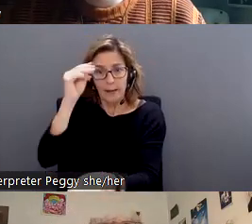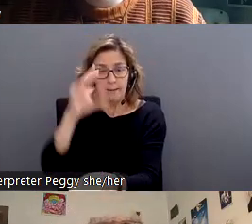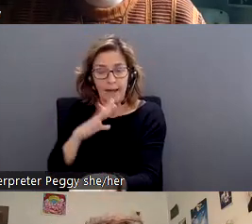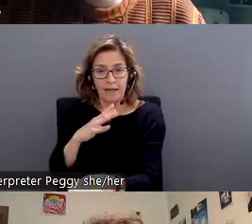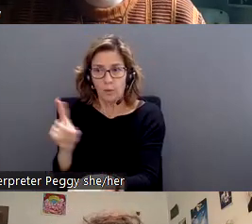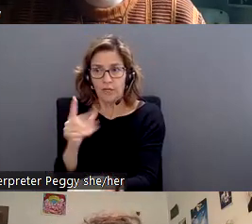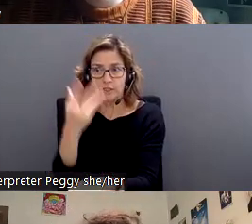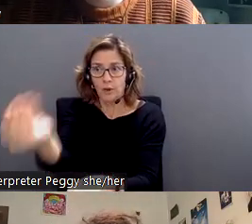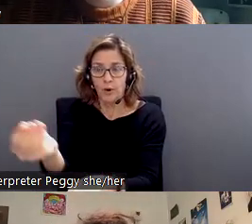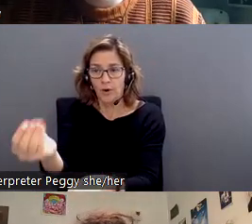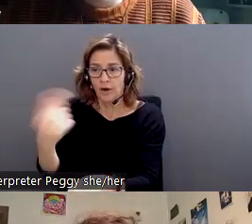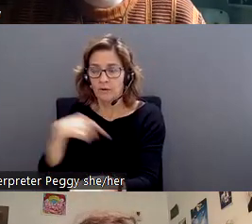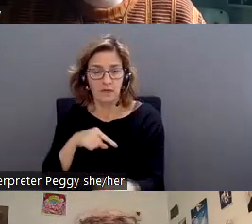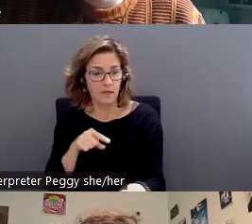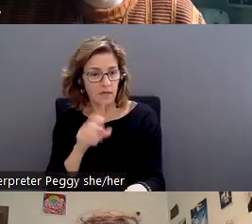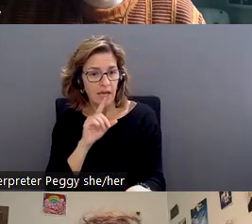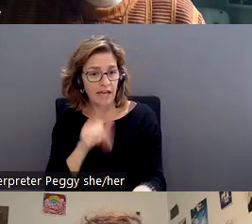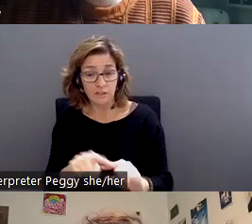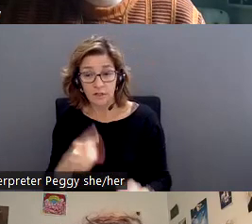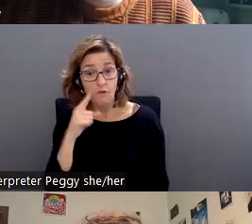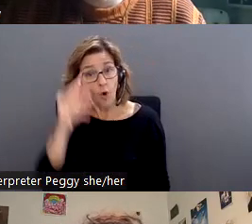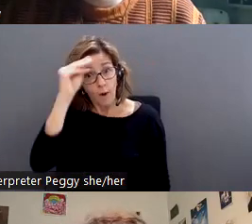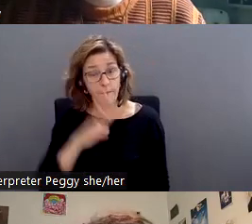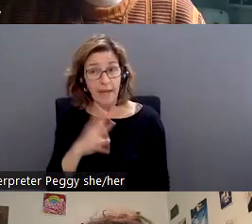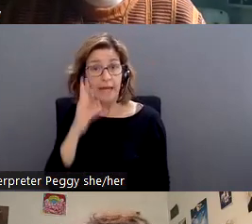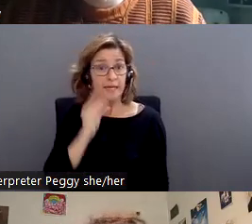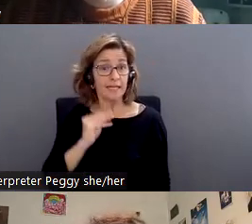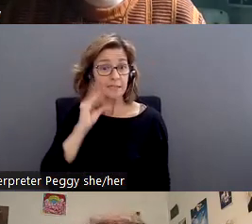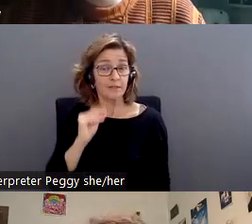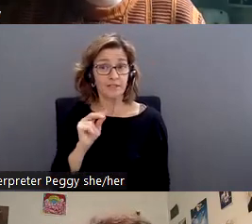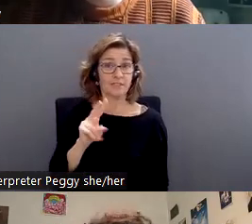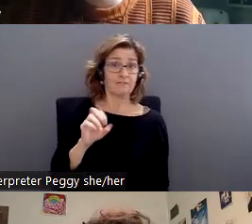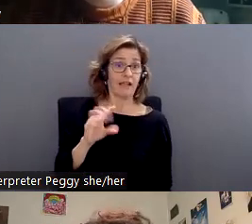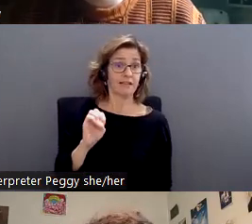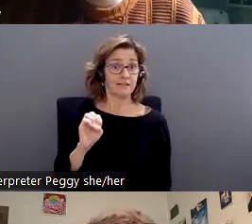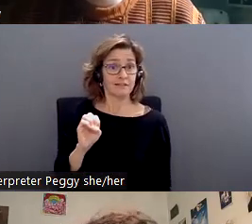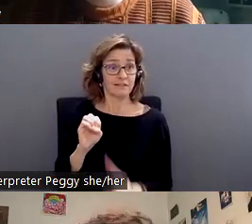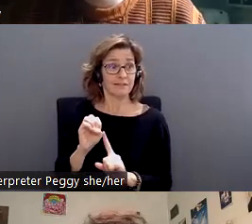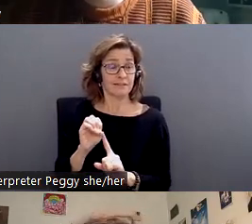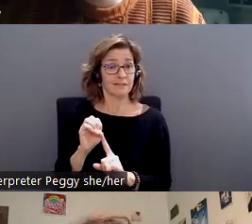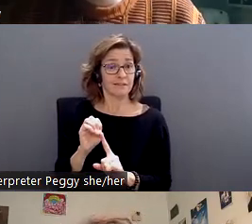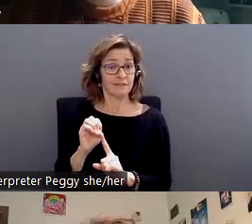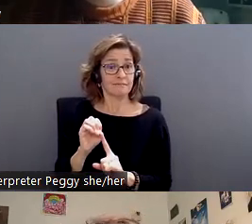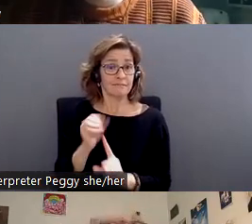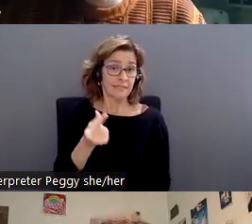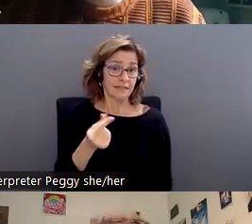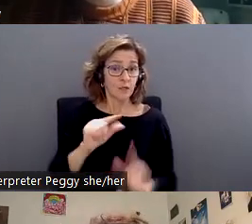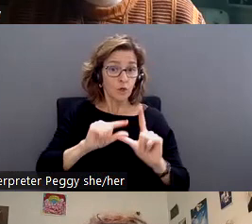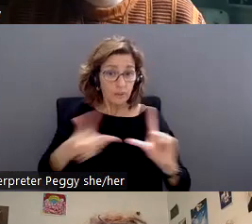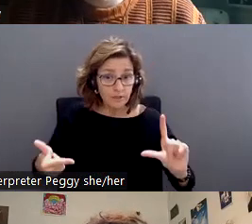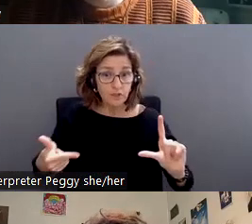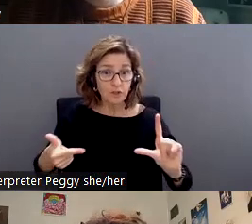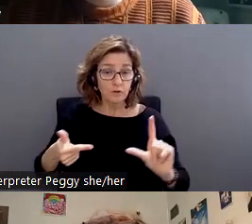look, there's really not a lot out there. There aren't those immediate response shelter spaces that are specifically